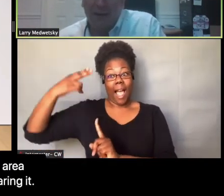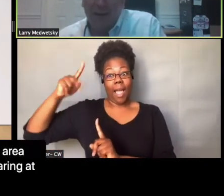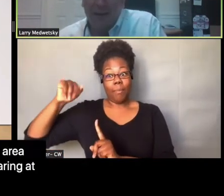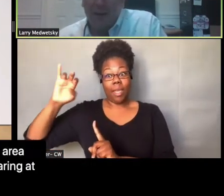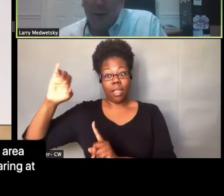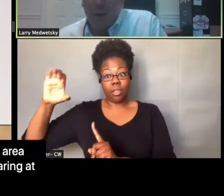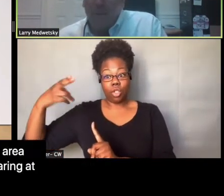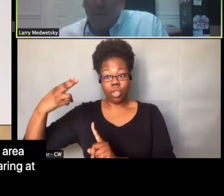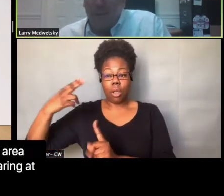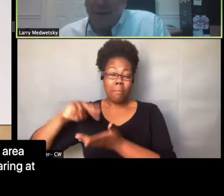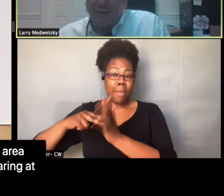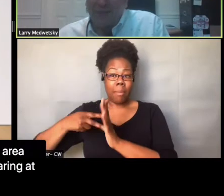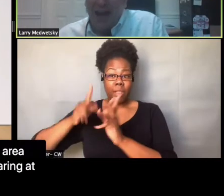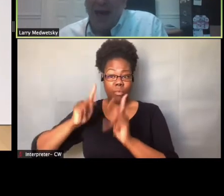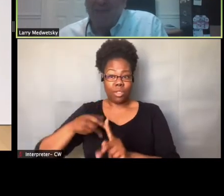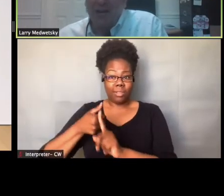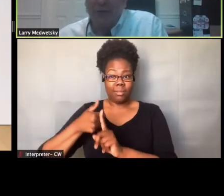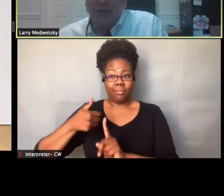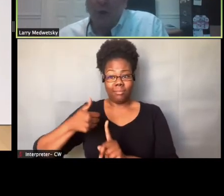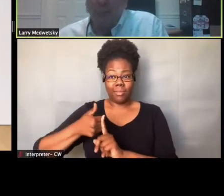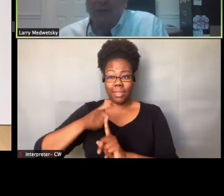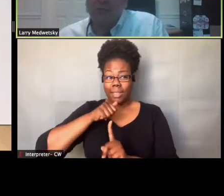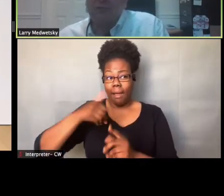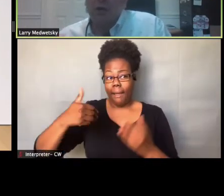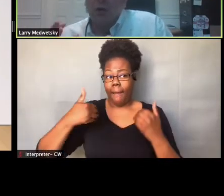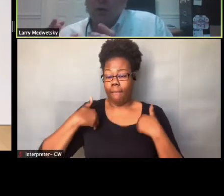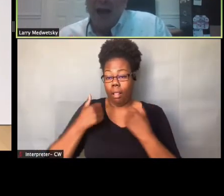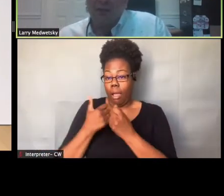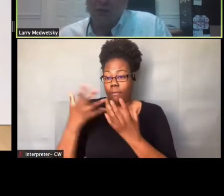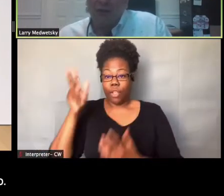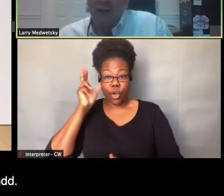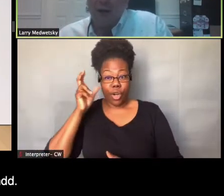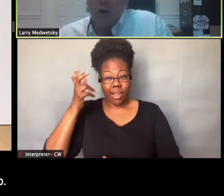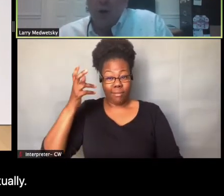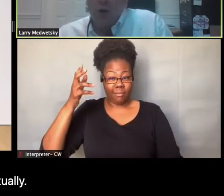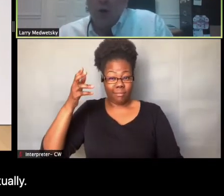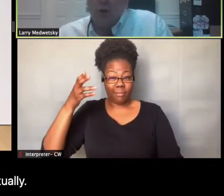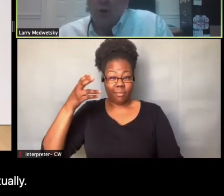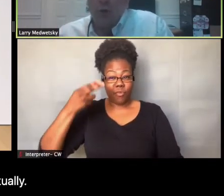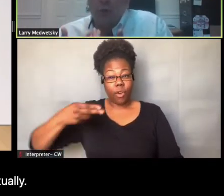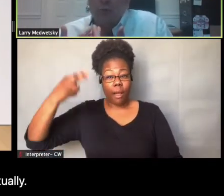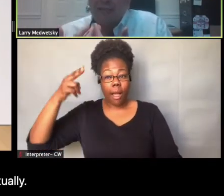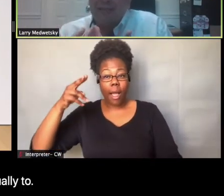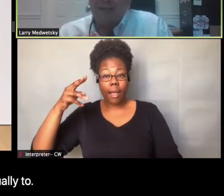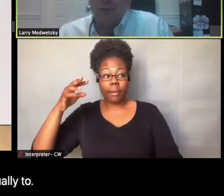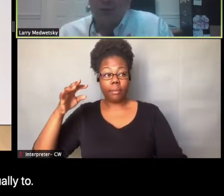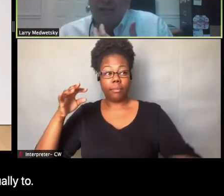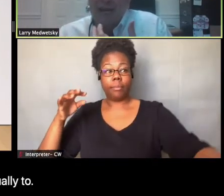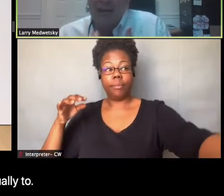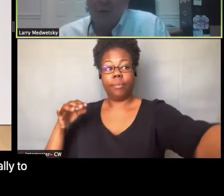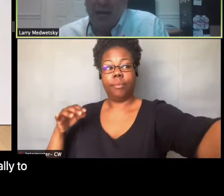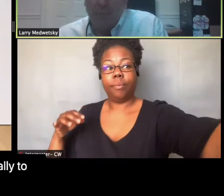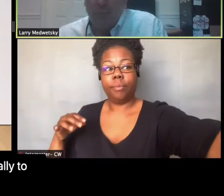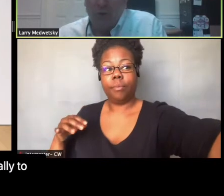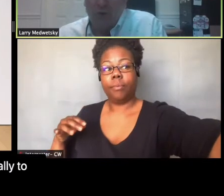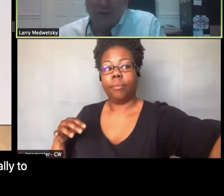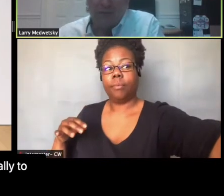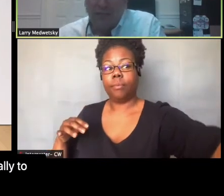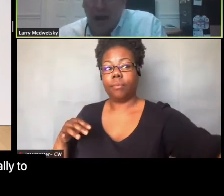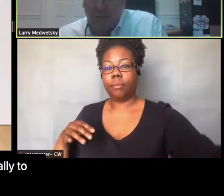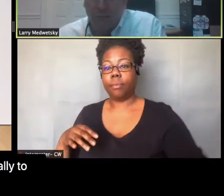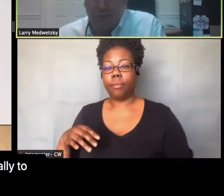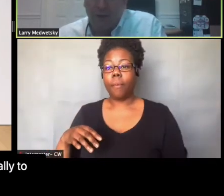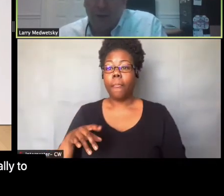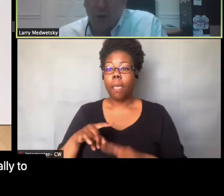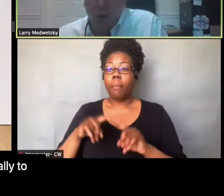all. But if they have hearing in the low pitches, to actually to use a hearing aid portion of